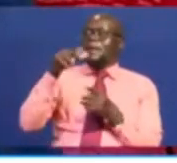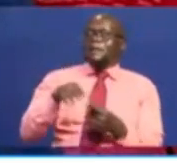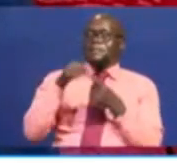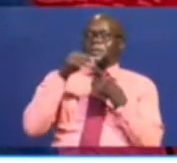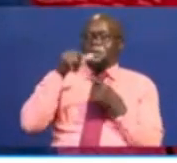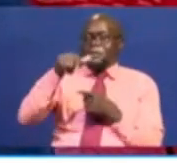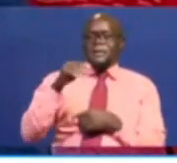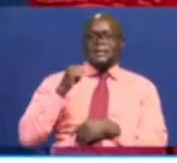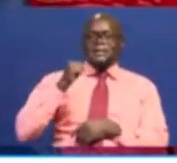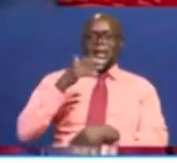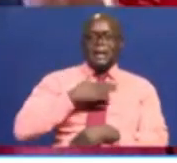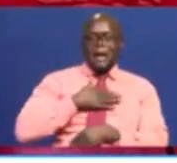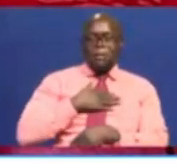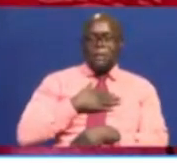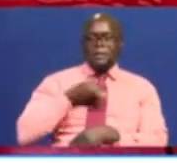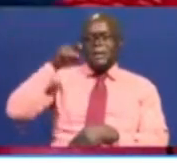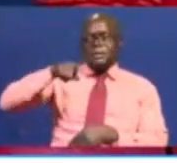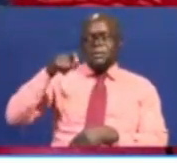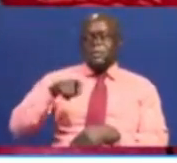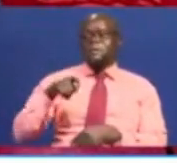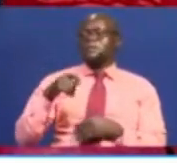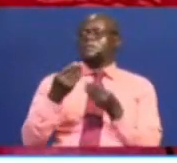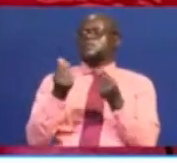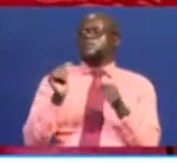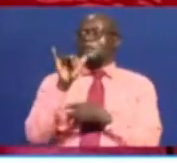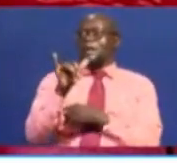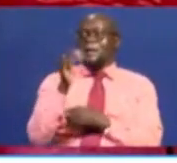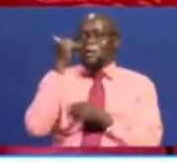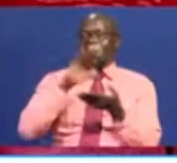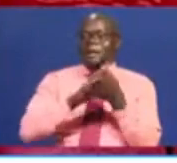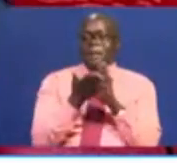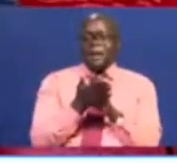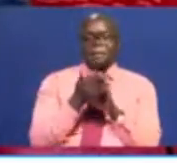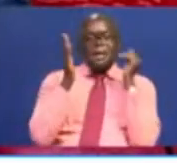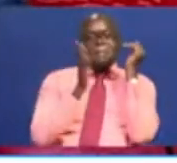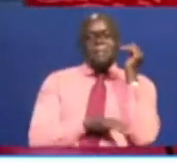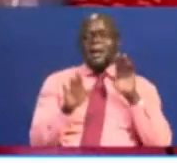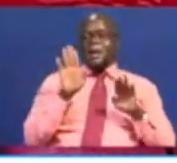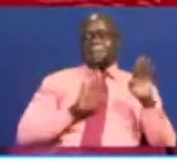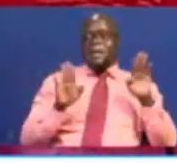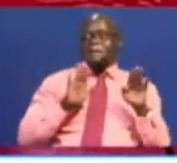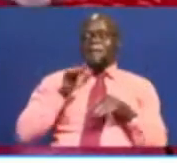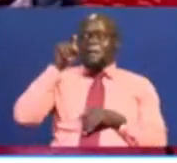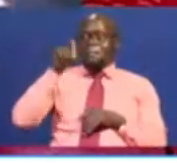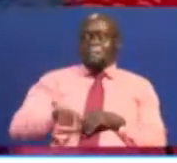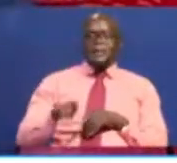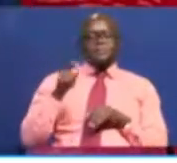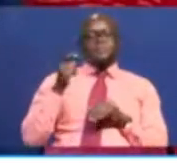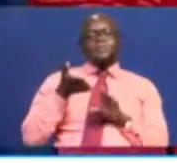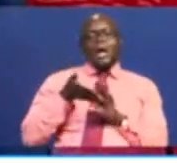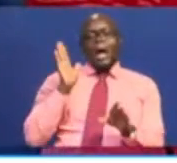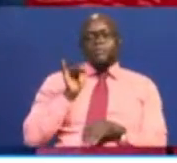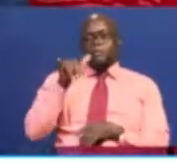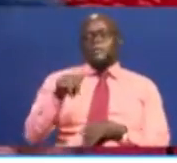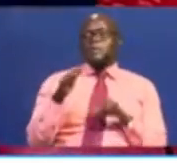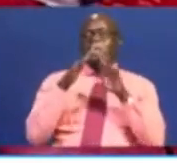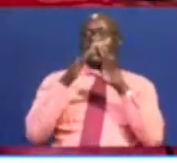on this side, Mr. Speaker. You need to rein. It is becoming grossly misconduct. It should be thrown out, Mr.